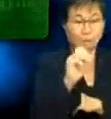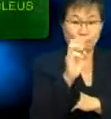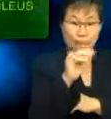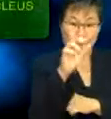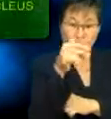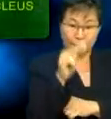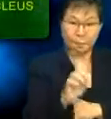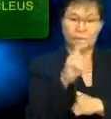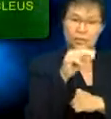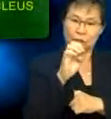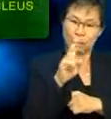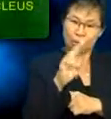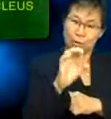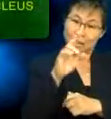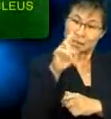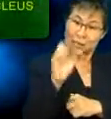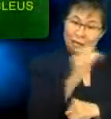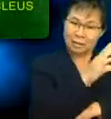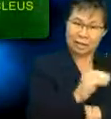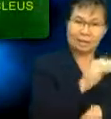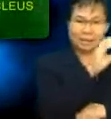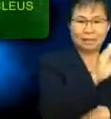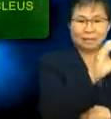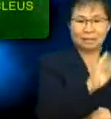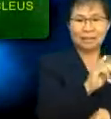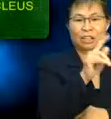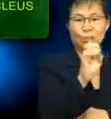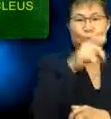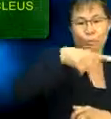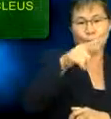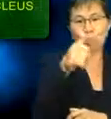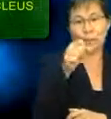membrane, nucleus, and cytoplasm.